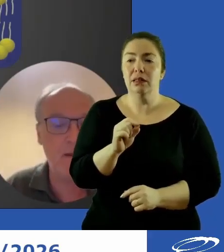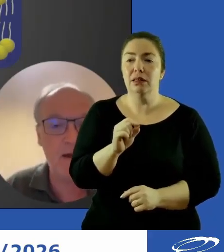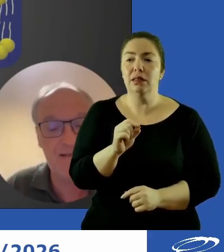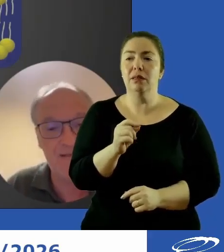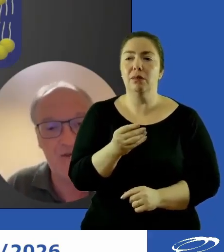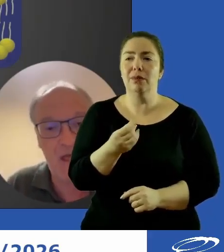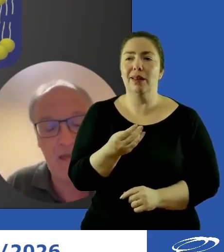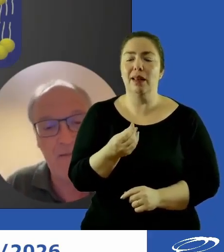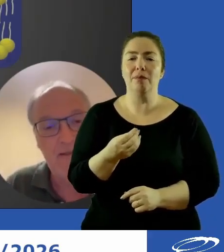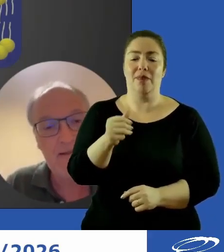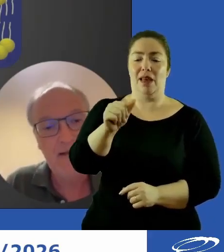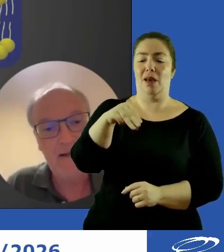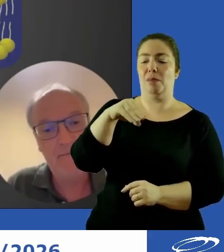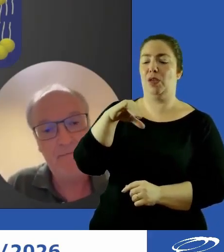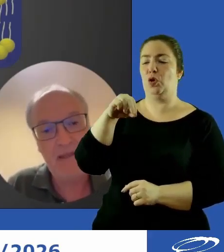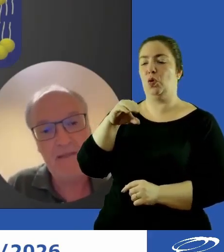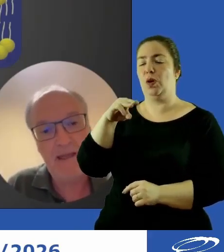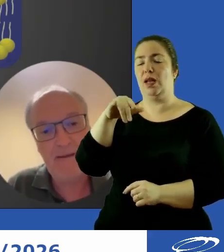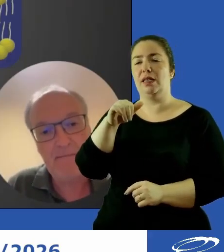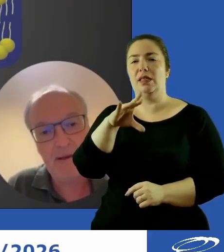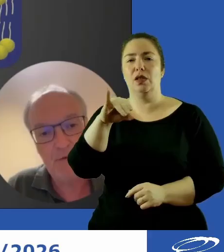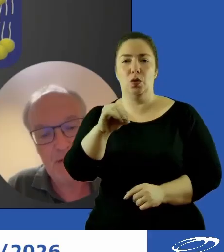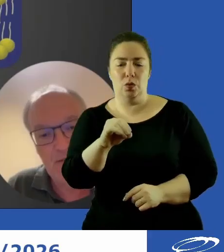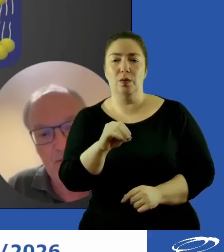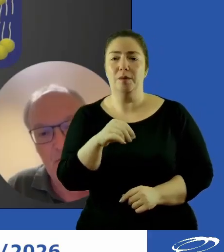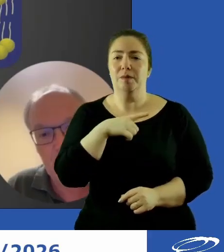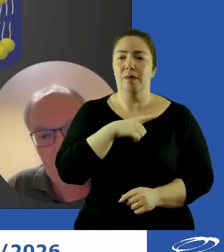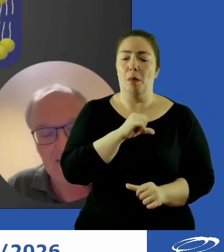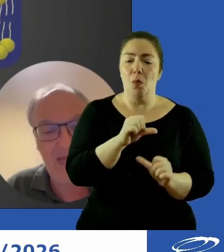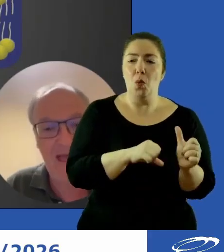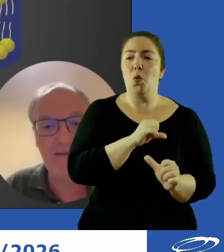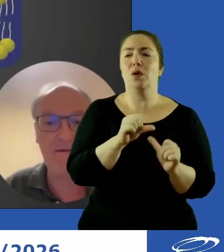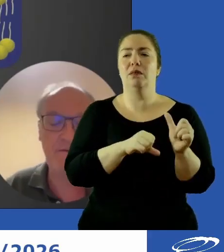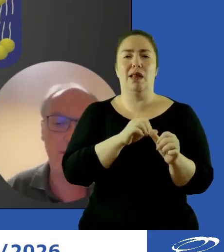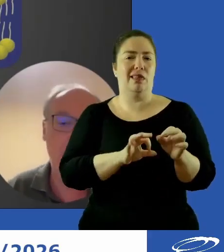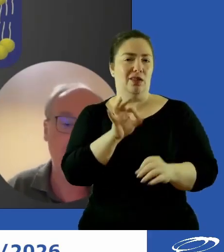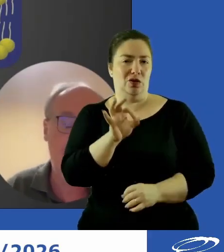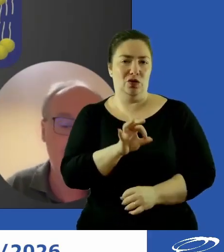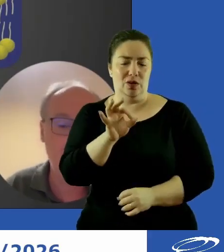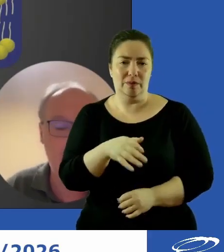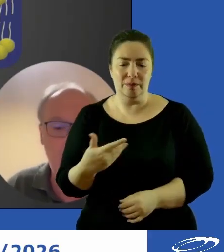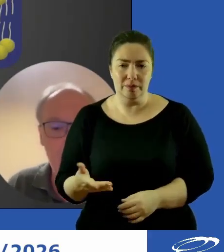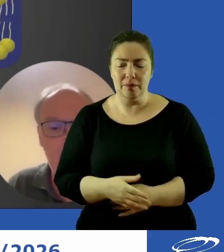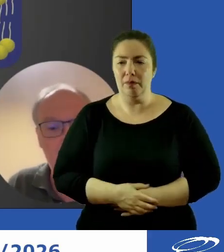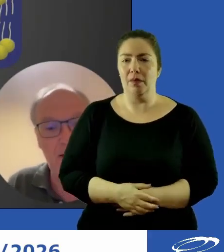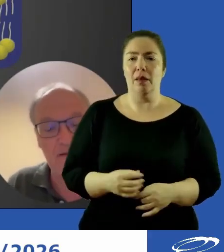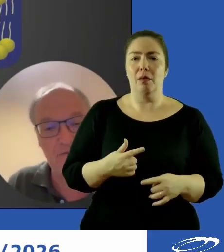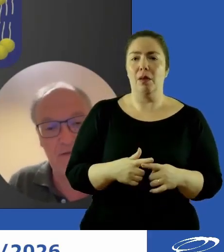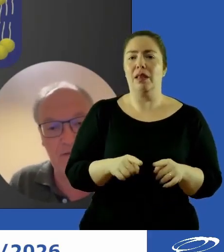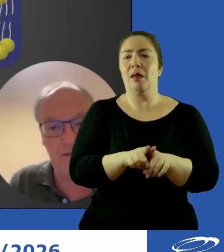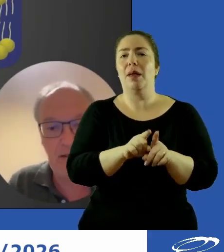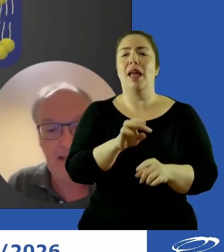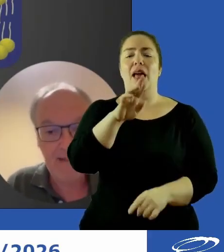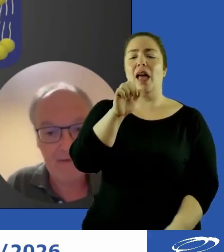amino acid chain. And then by doing so remains active, highly active against